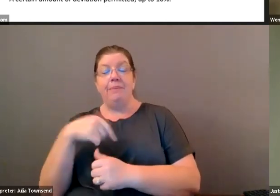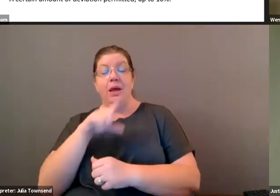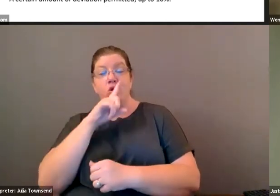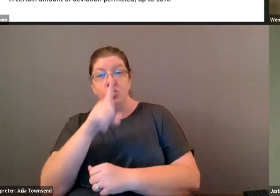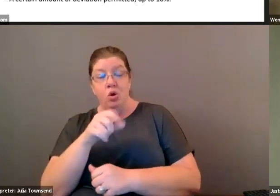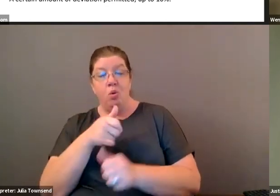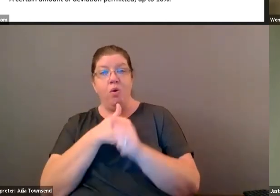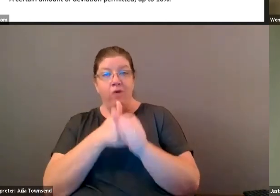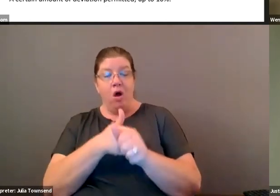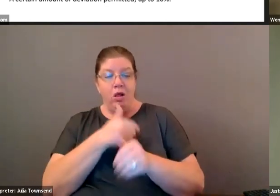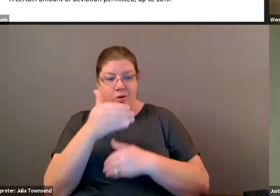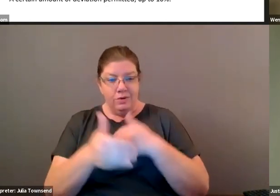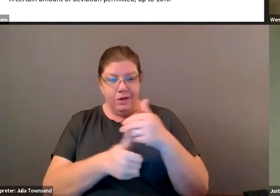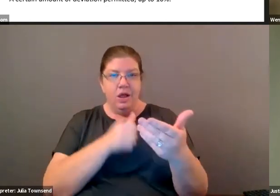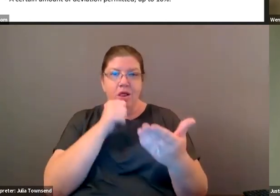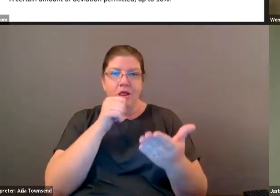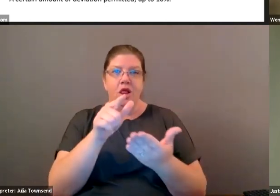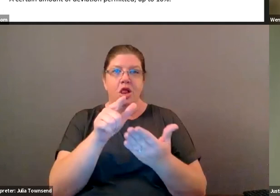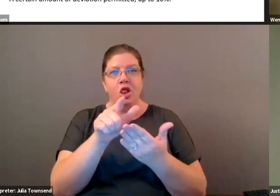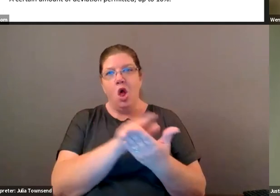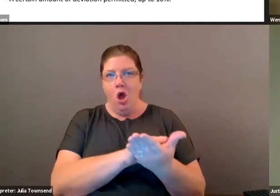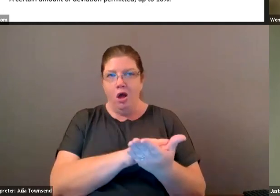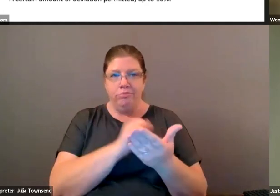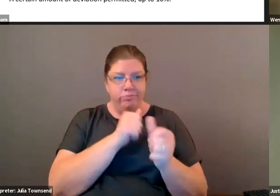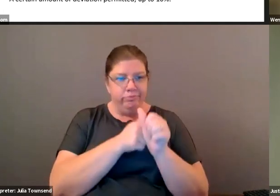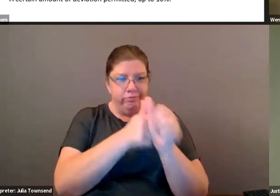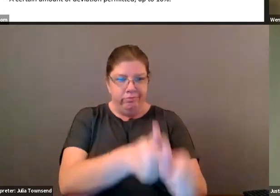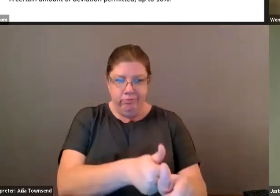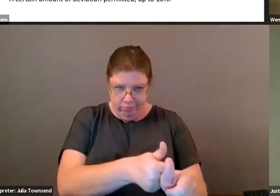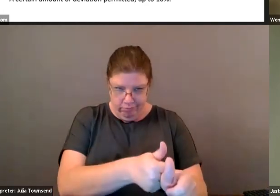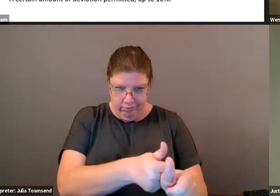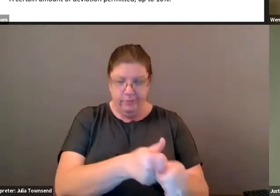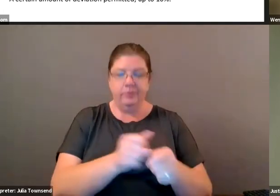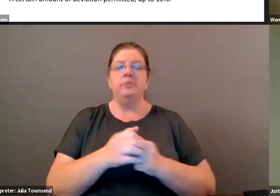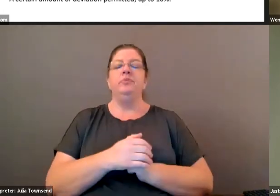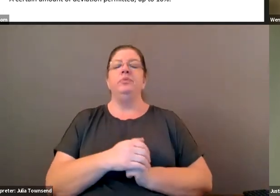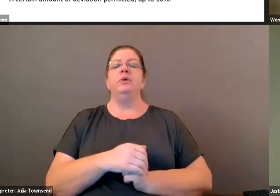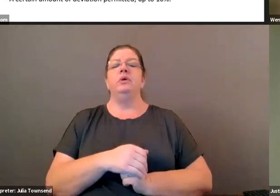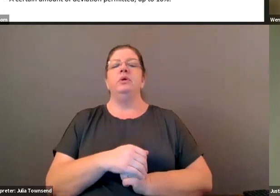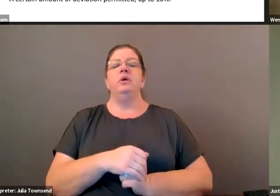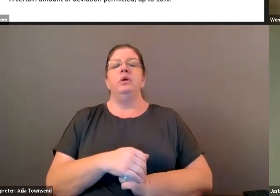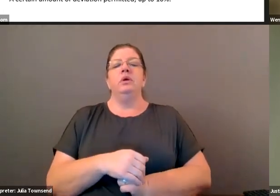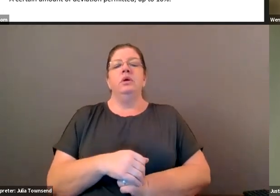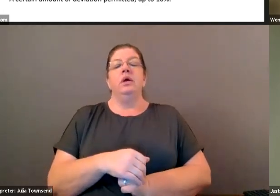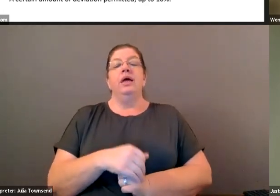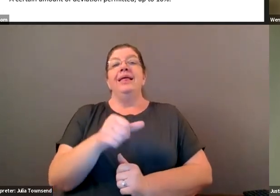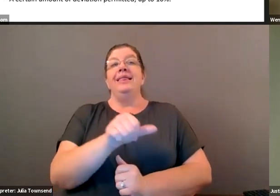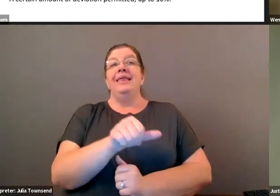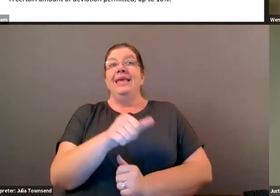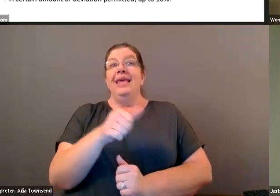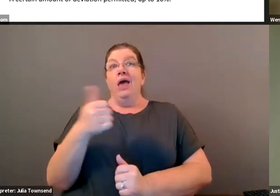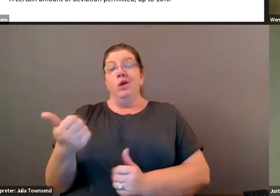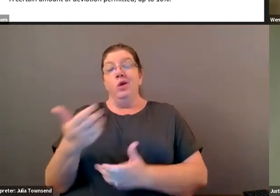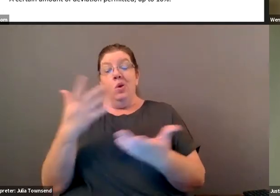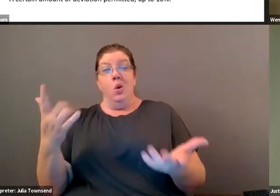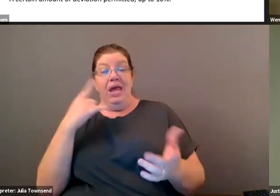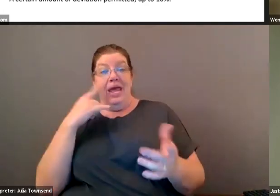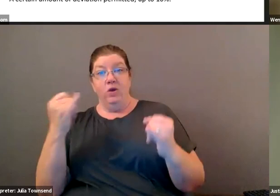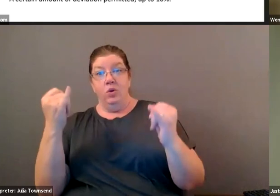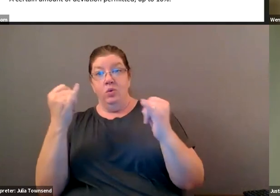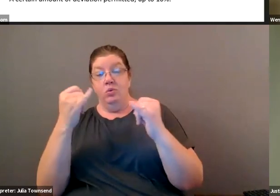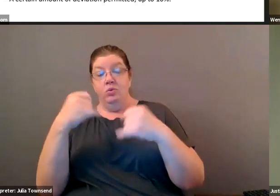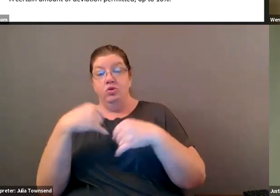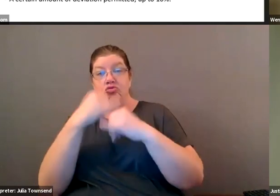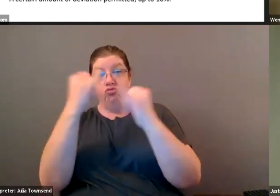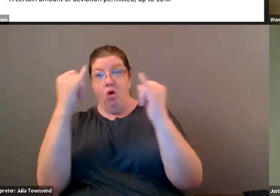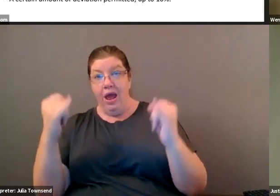we're following the letter of the law there. Now, the other things that you will want to do is to the extent that you can, draw areas that are